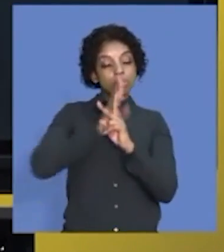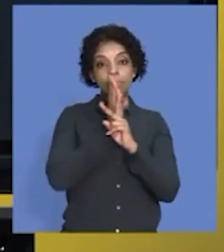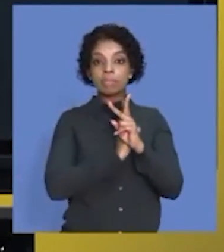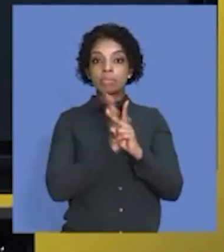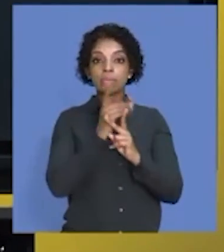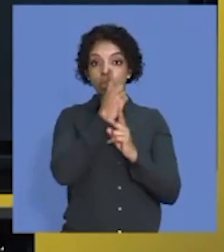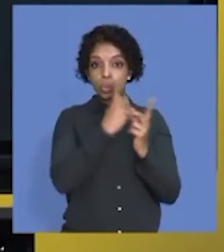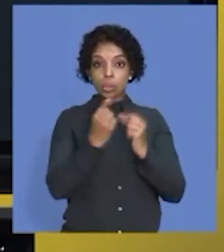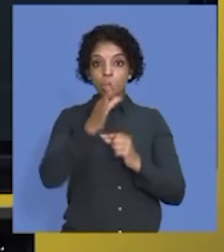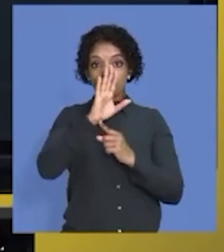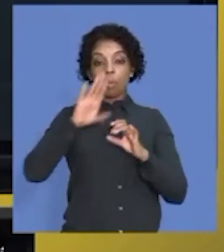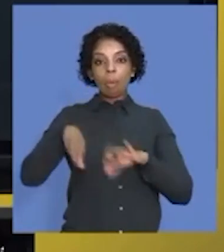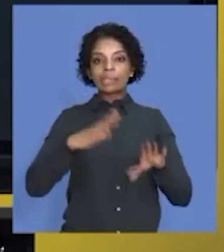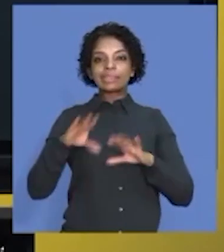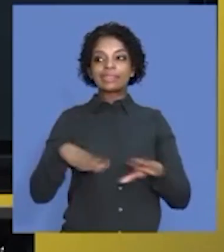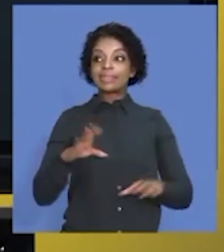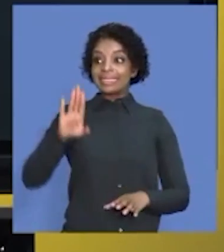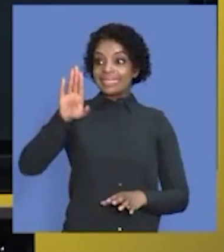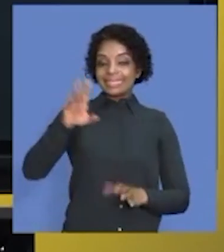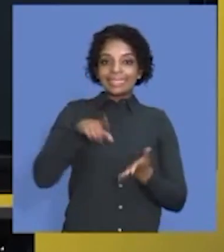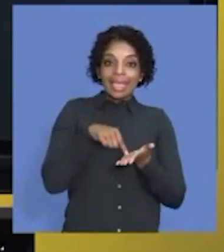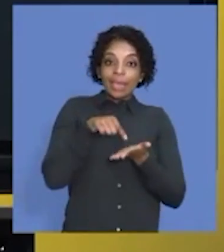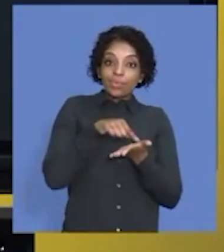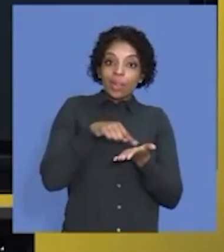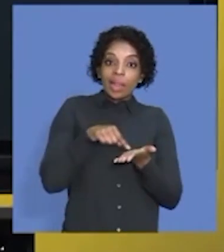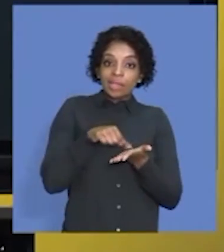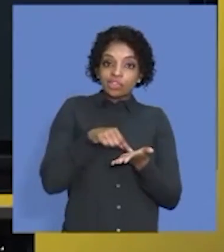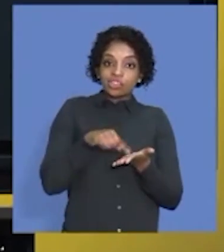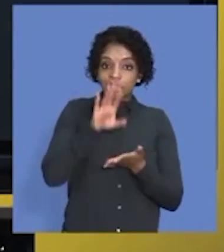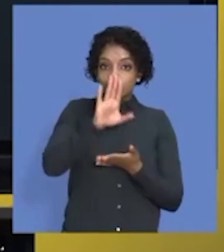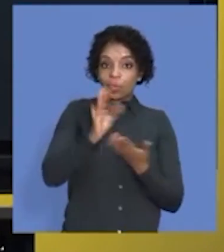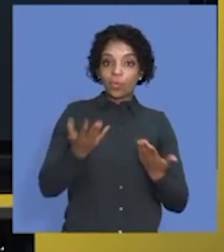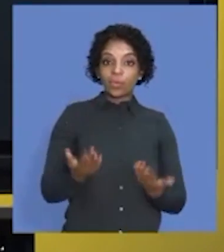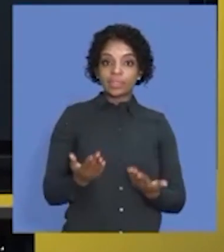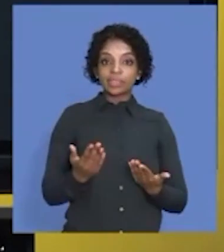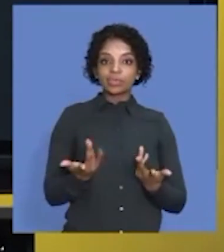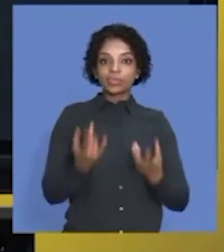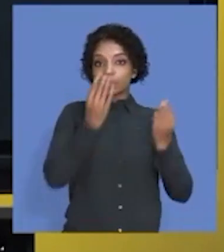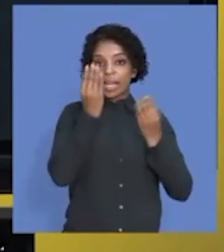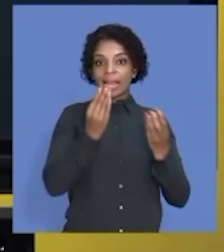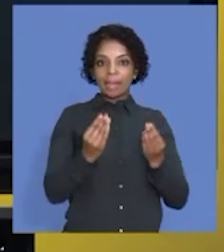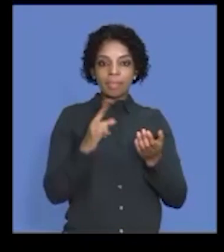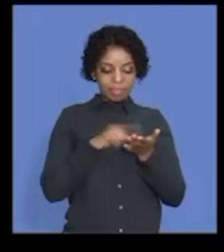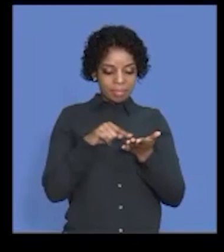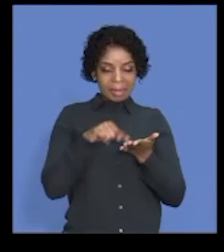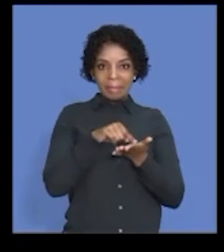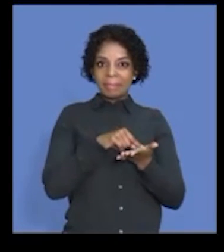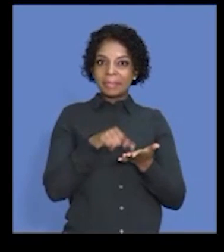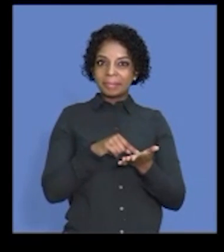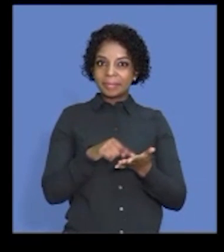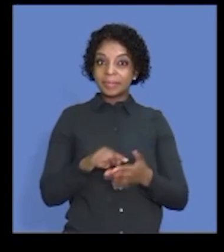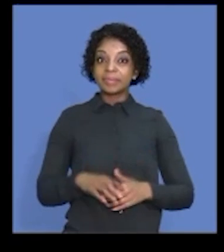your investing activities. So this is your calculation in order to determine that figure. Let's look at the actual